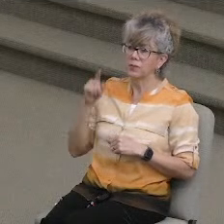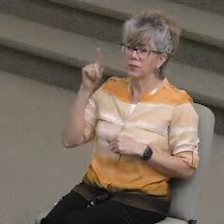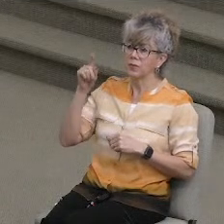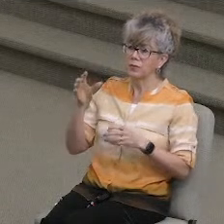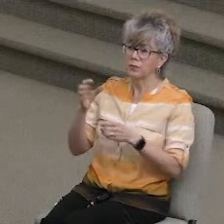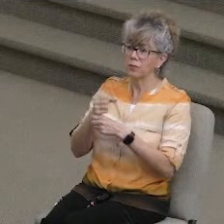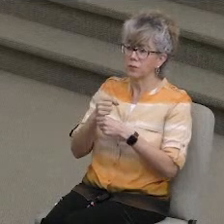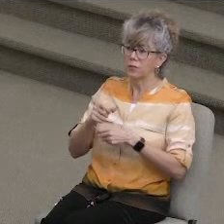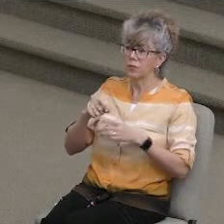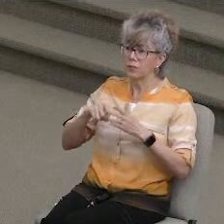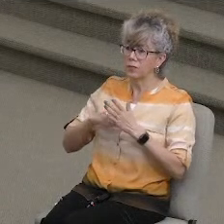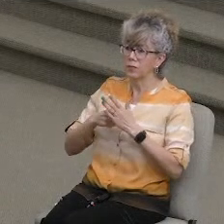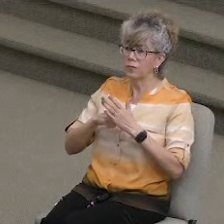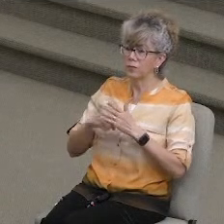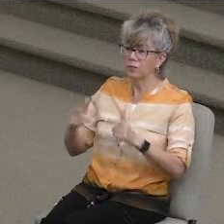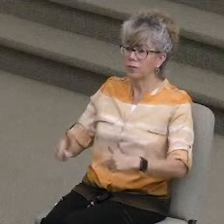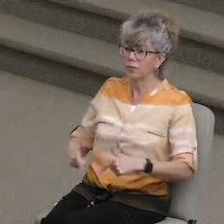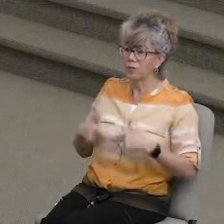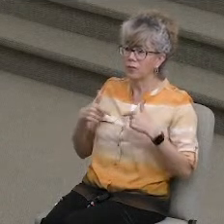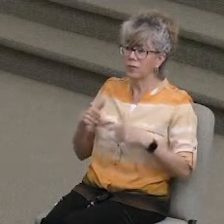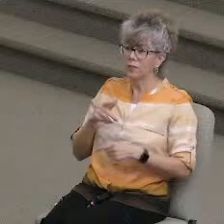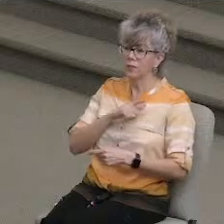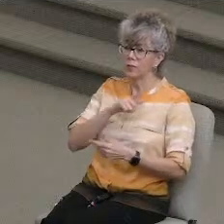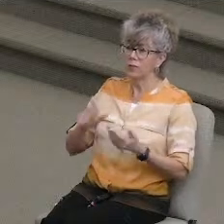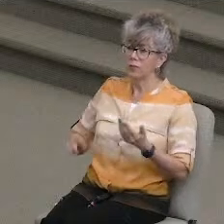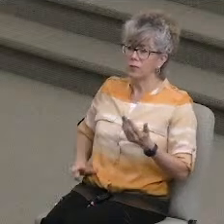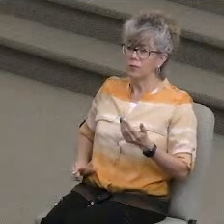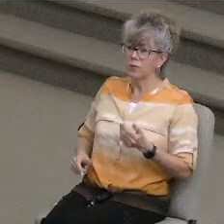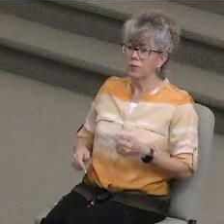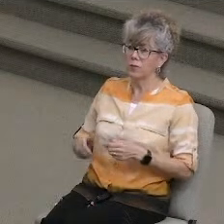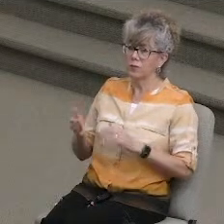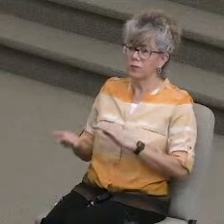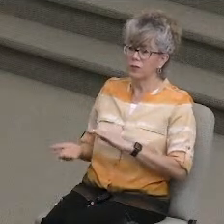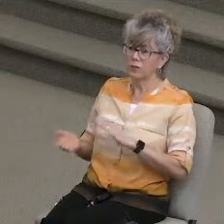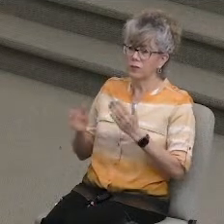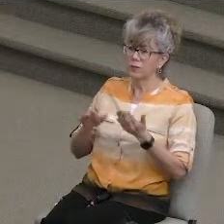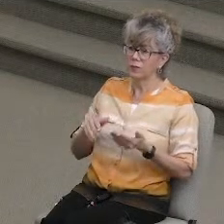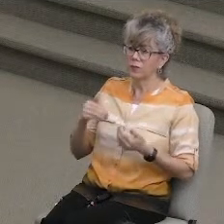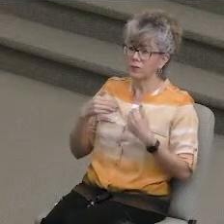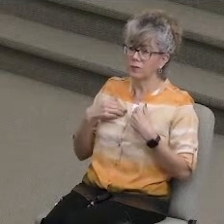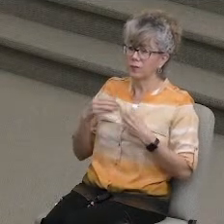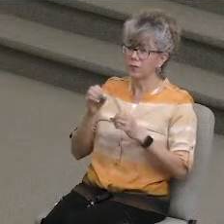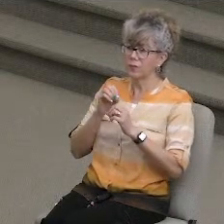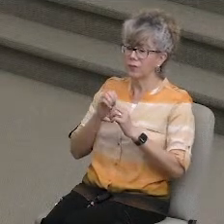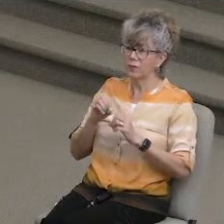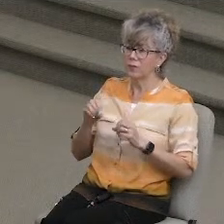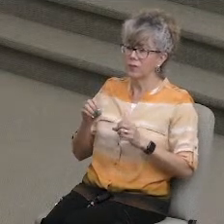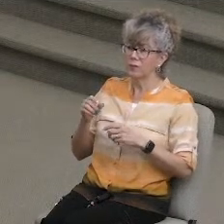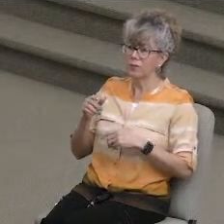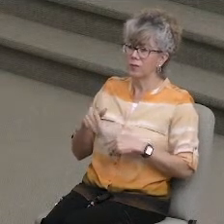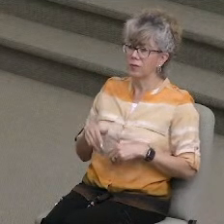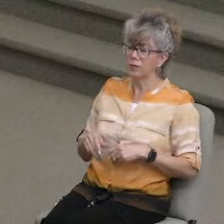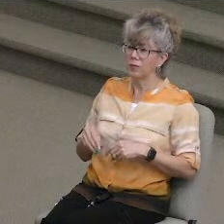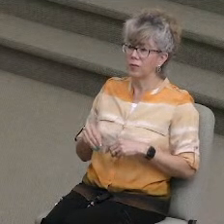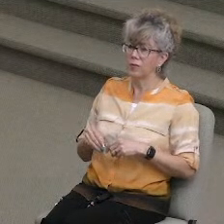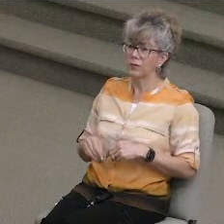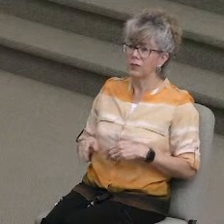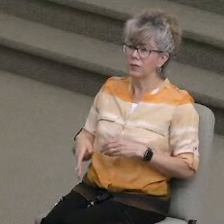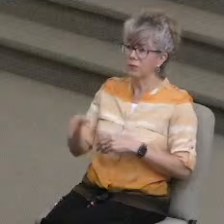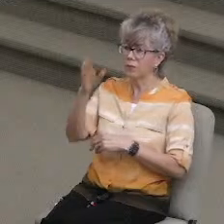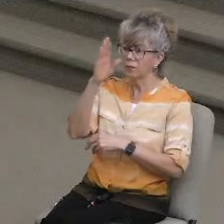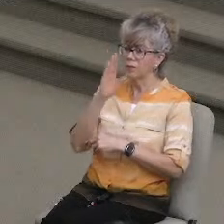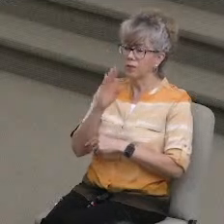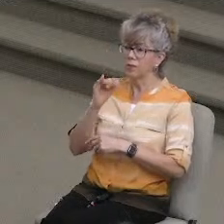He holds the keys of life, our Lord. Death has no sting, no final word.